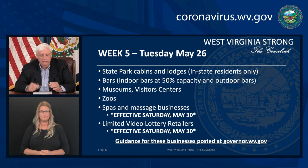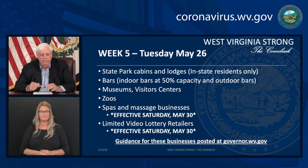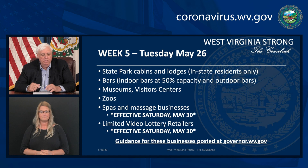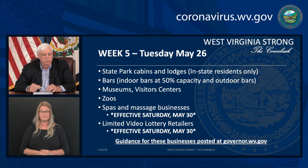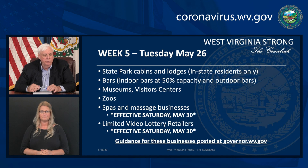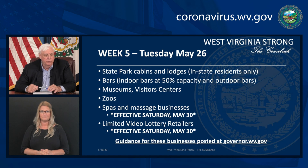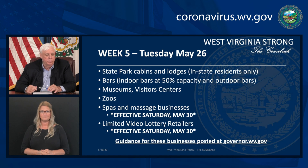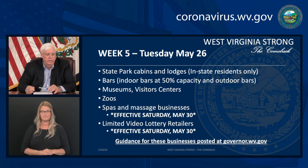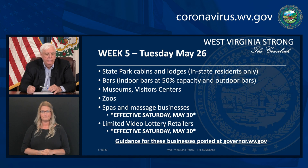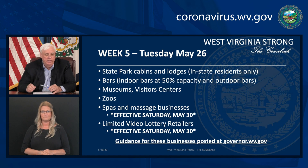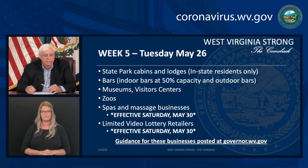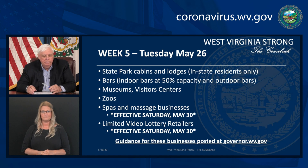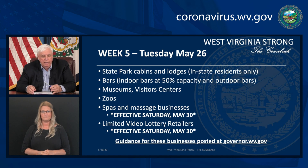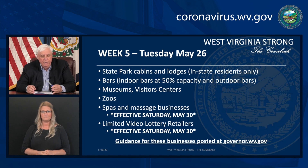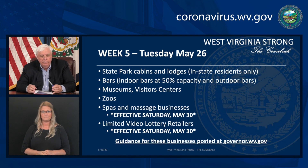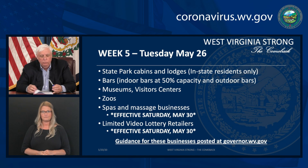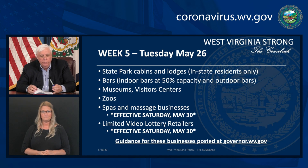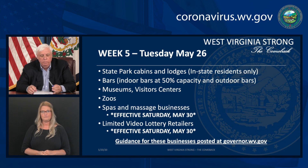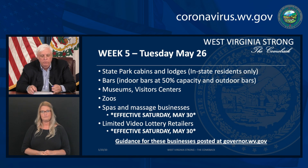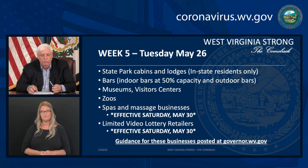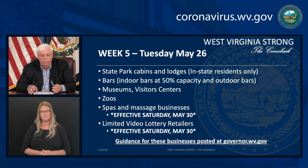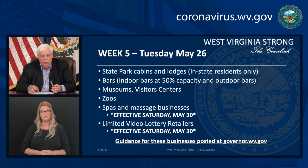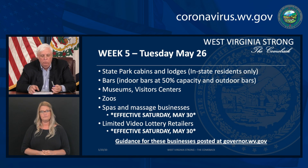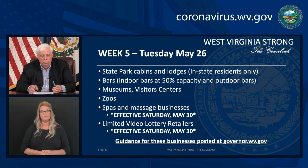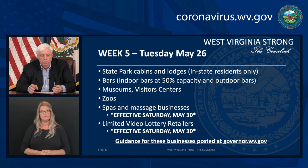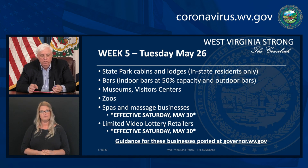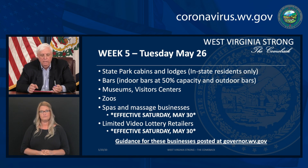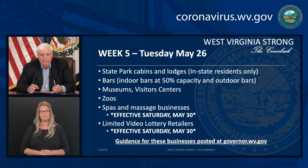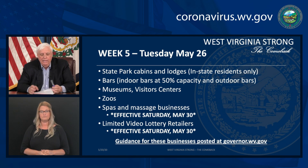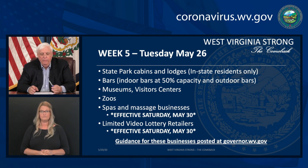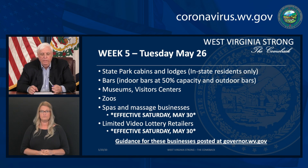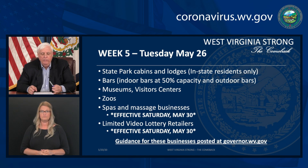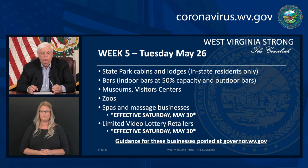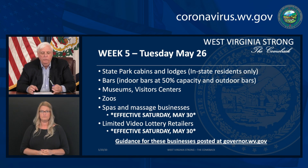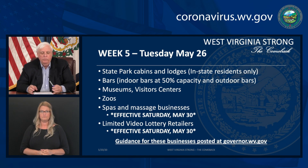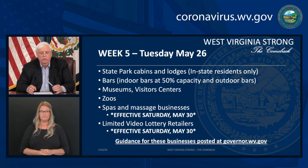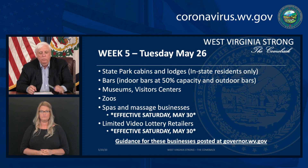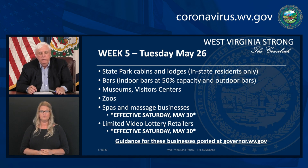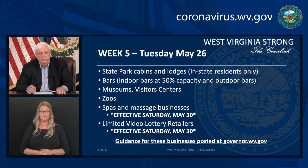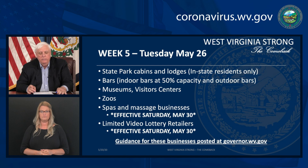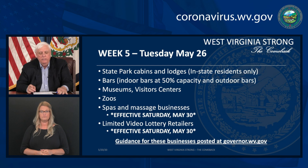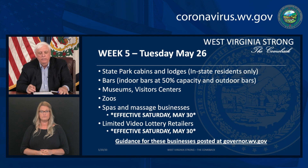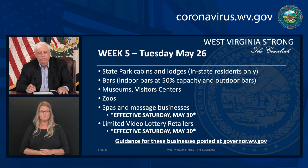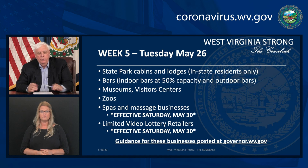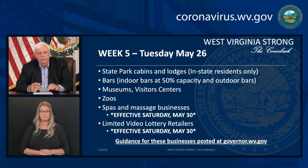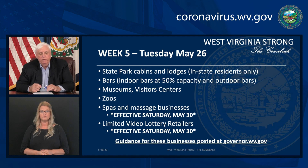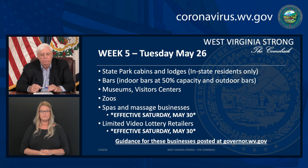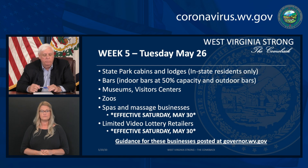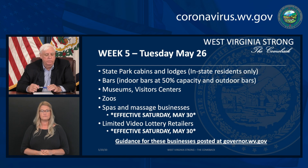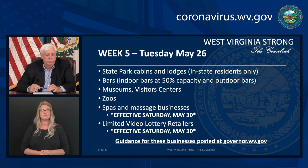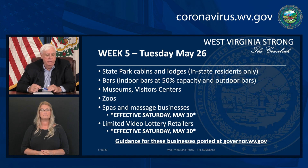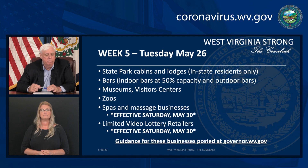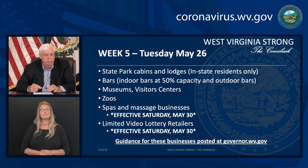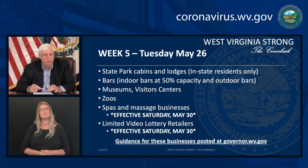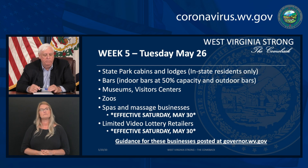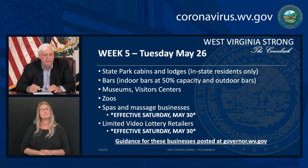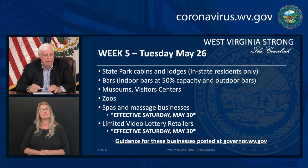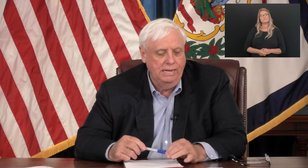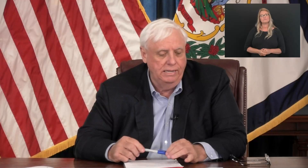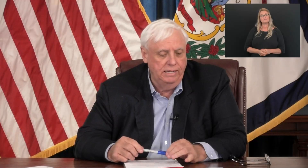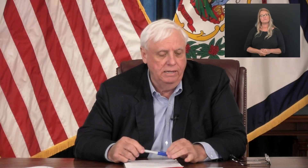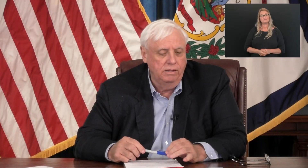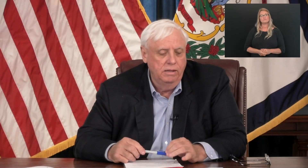one thing that we're doing is, as we move forward, and this was originally driven from the standpoint